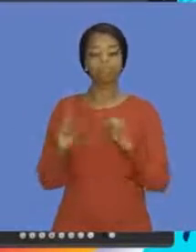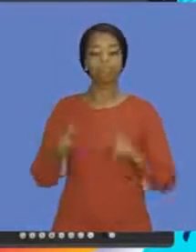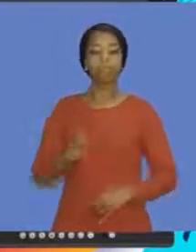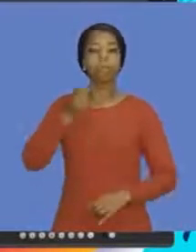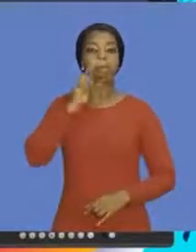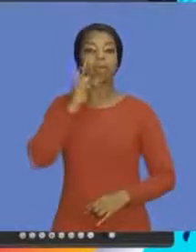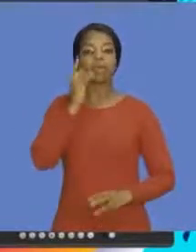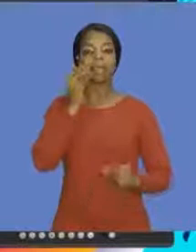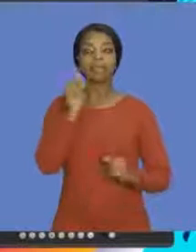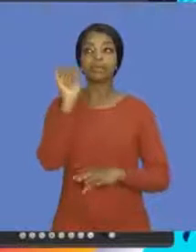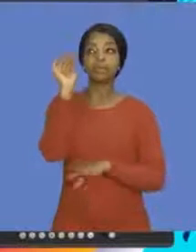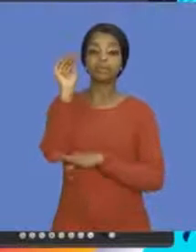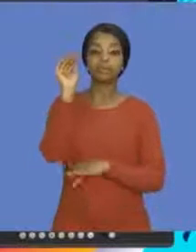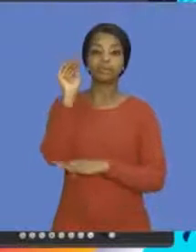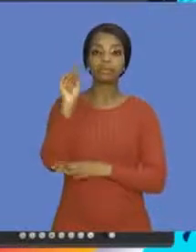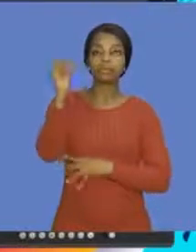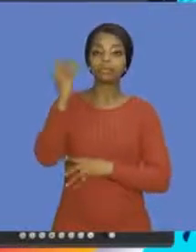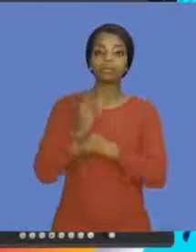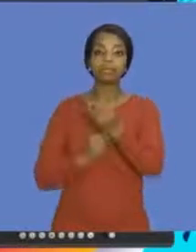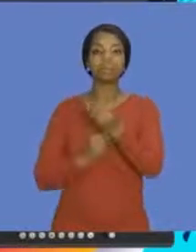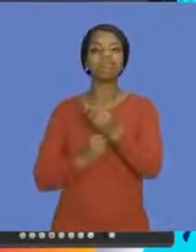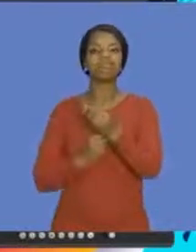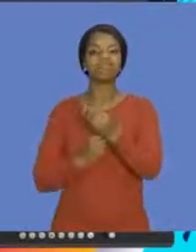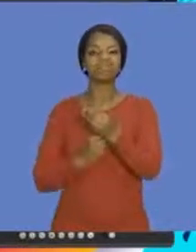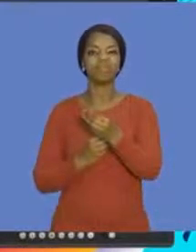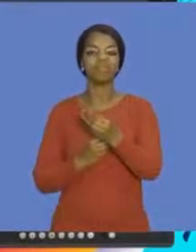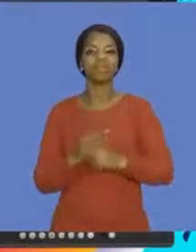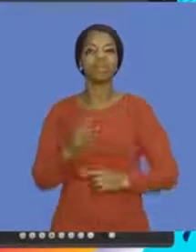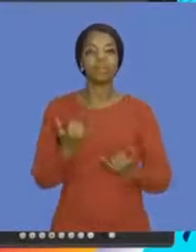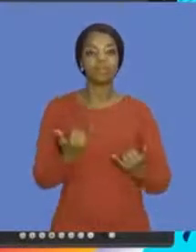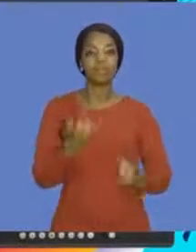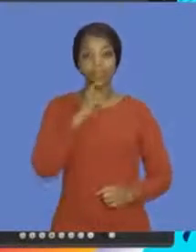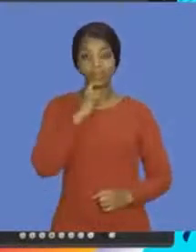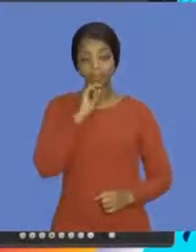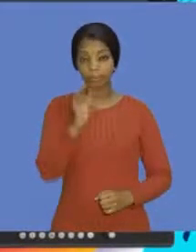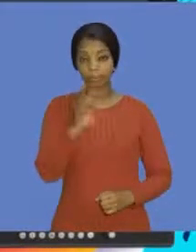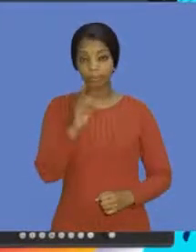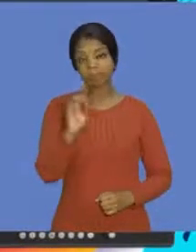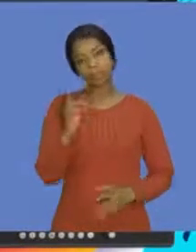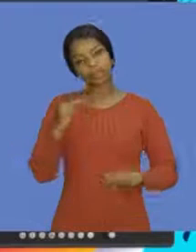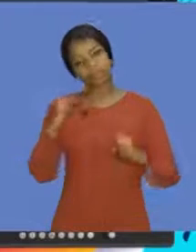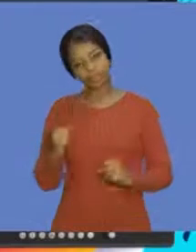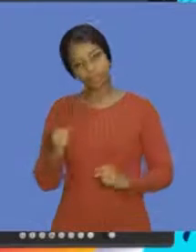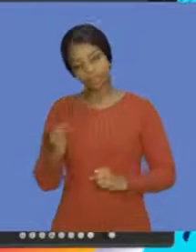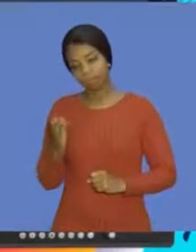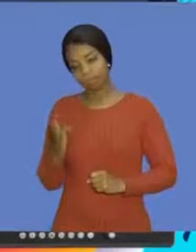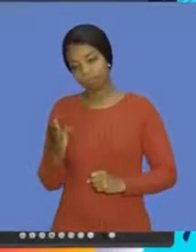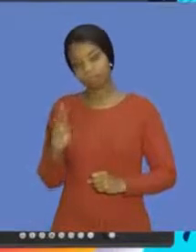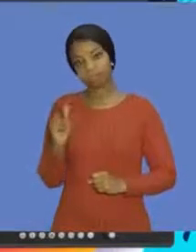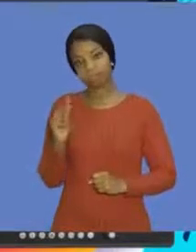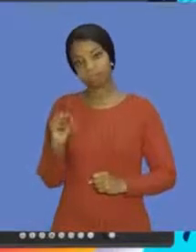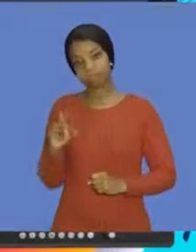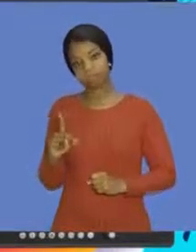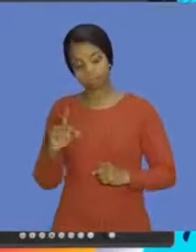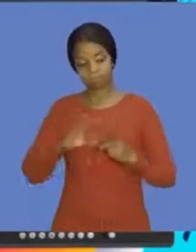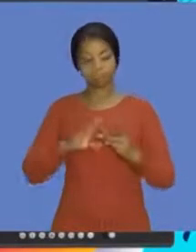spoke about before we went to our Ed Break. And we'll be using the strength between a rand and a US dollar.